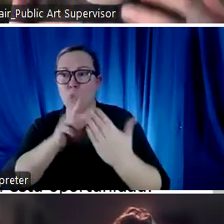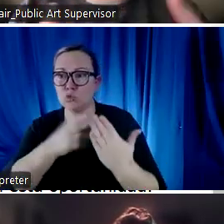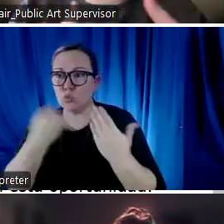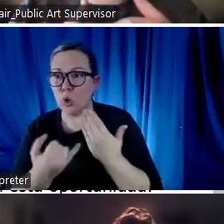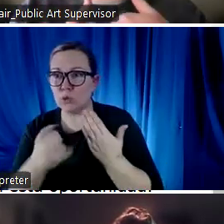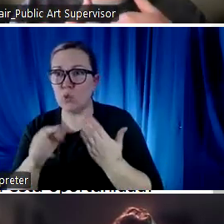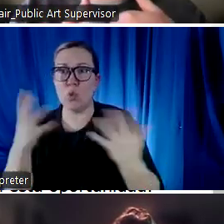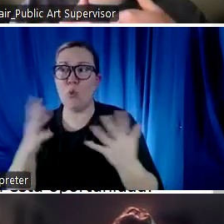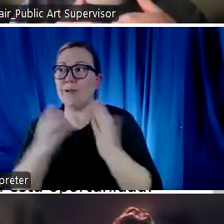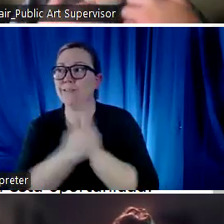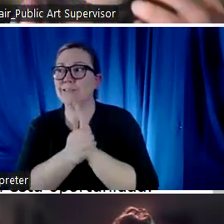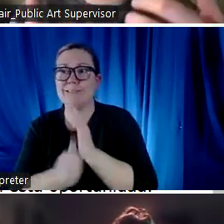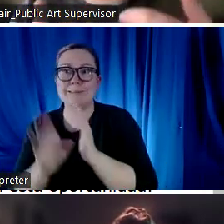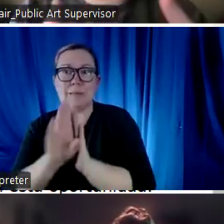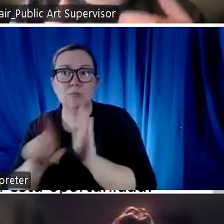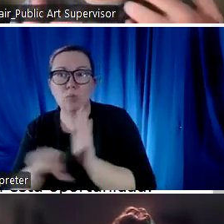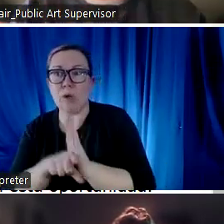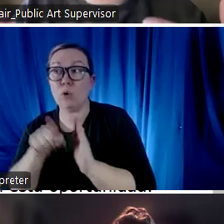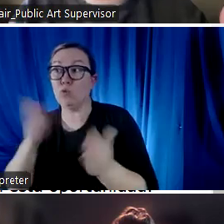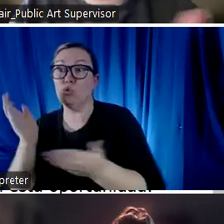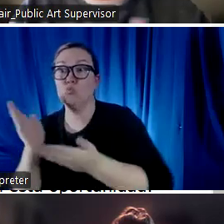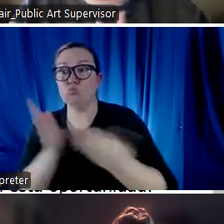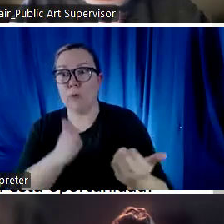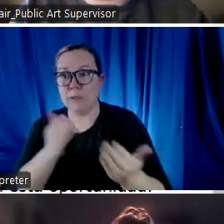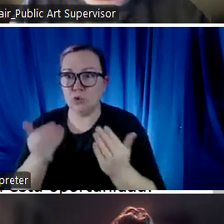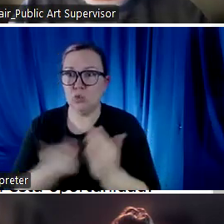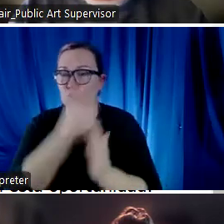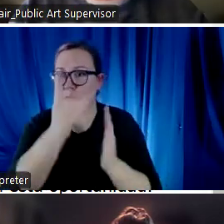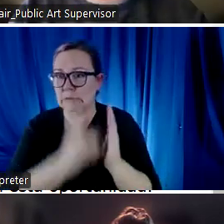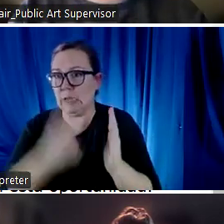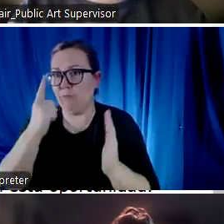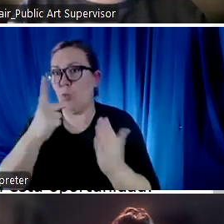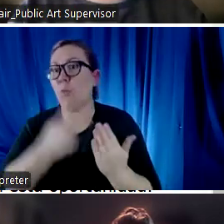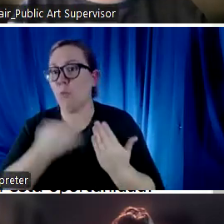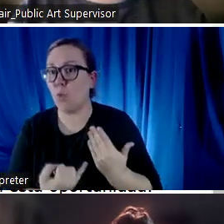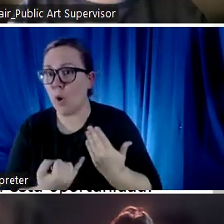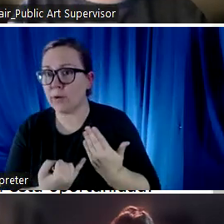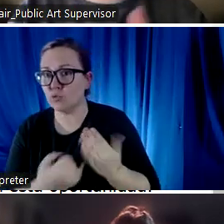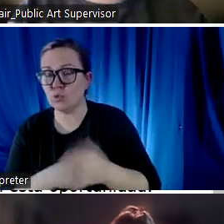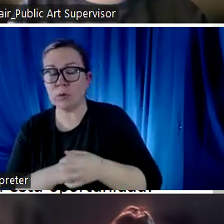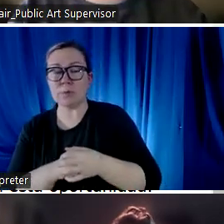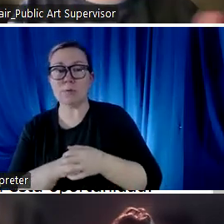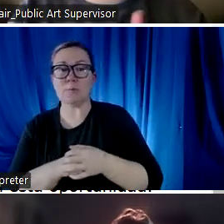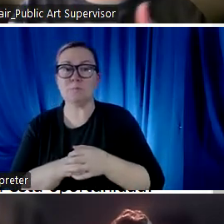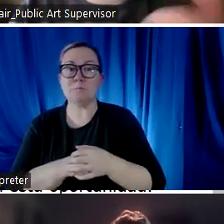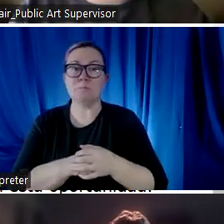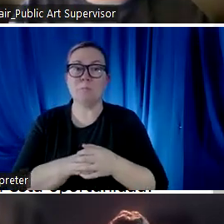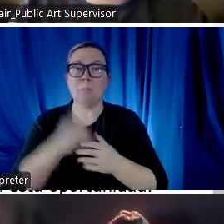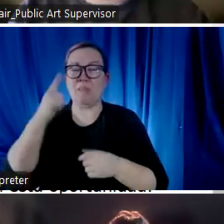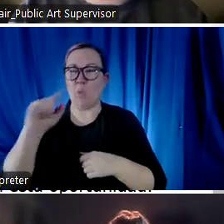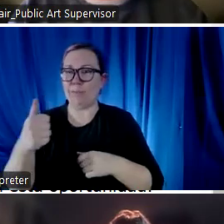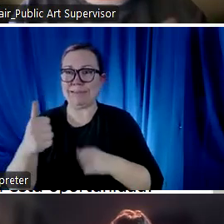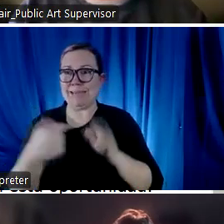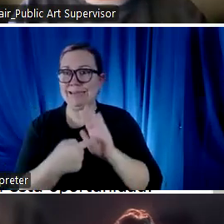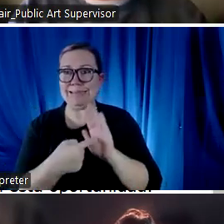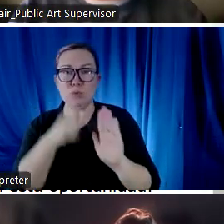what background you're bringing to this new design for the project. Um, and for the 10 examples, you don't have to use